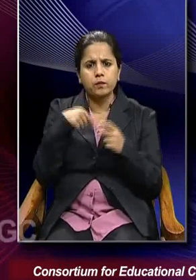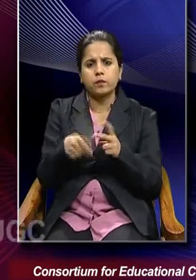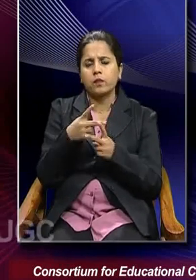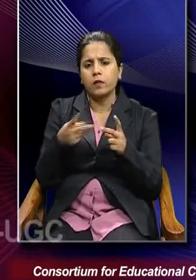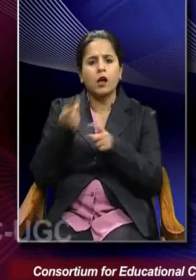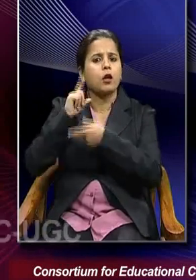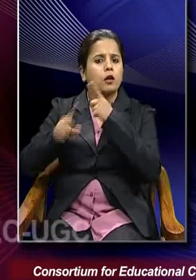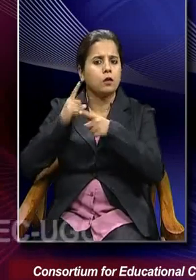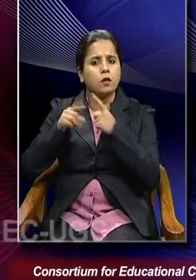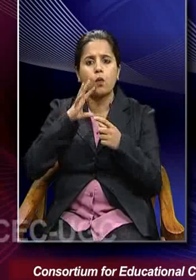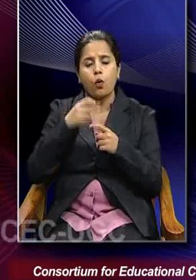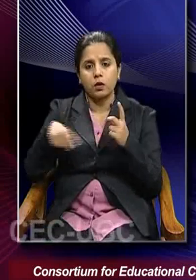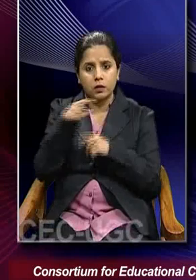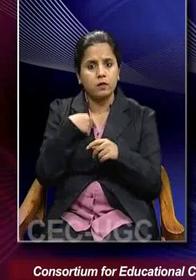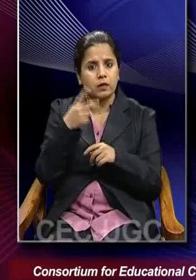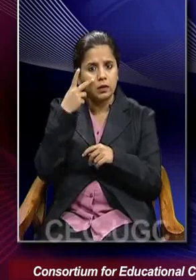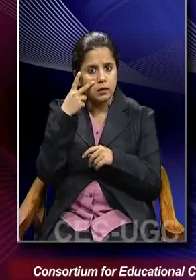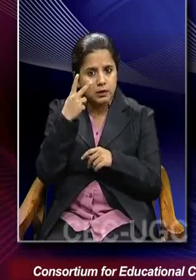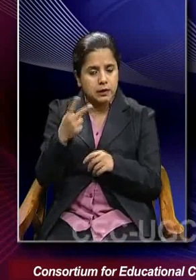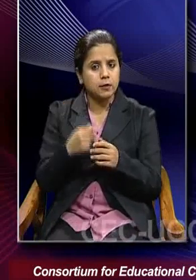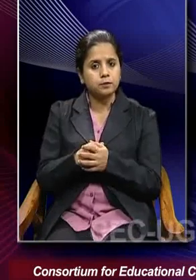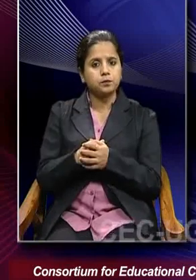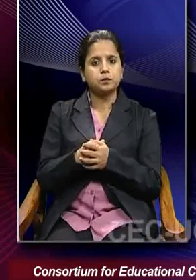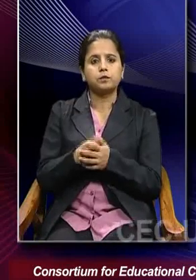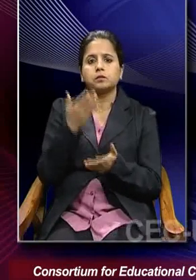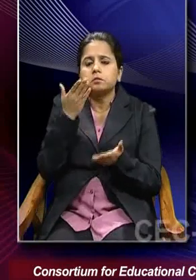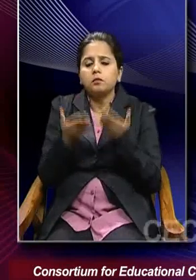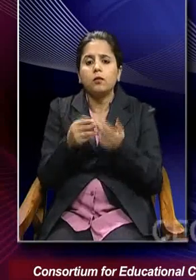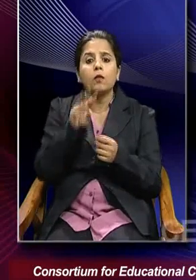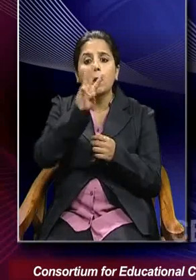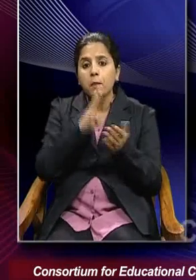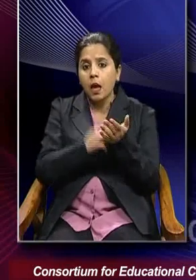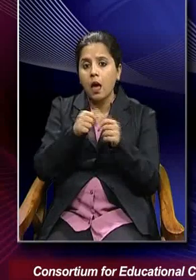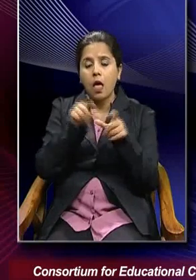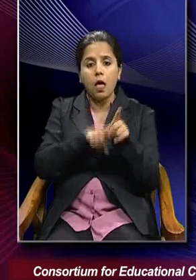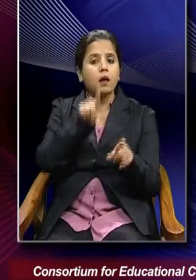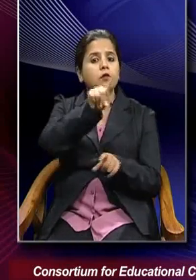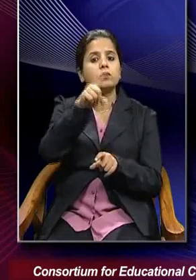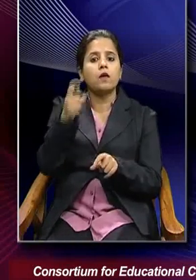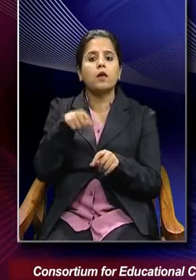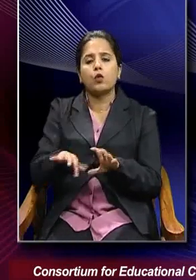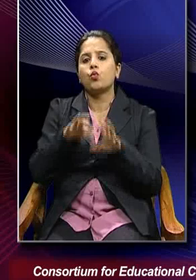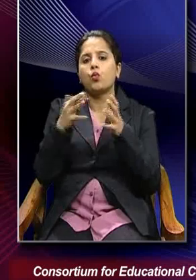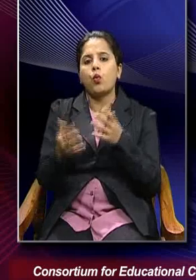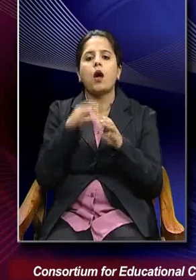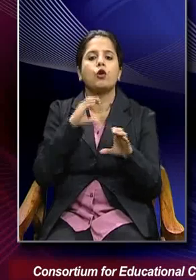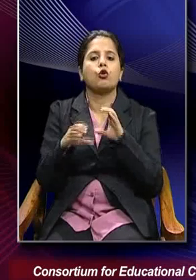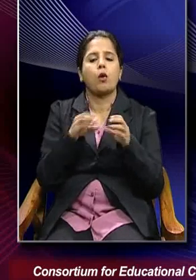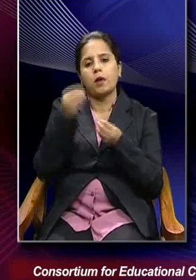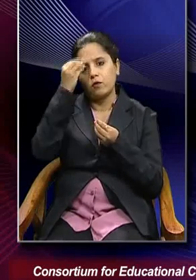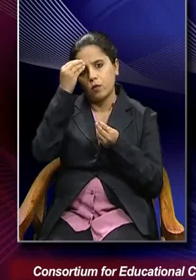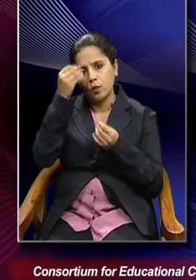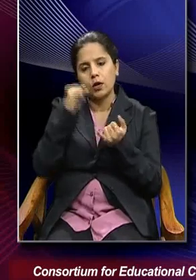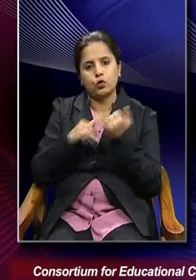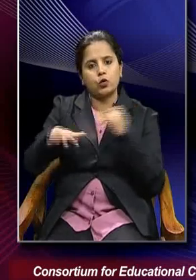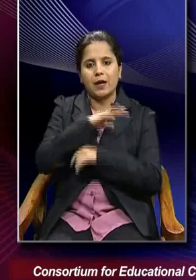historical perspective, that is May 17 being observed at World Communication and Information